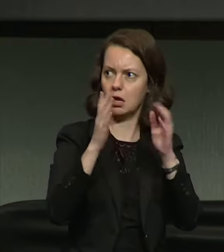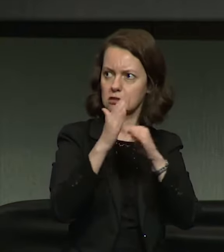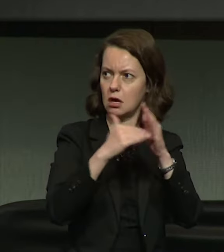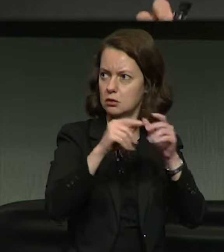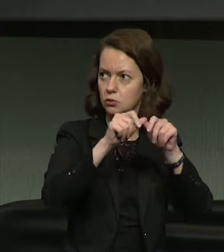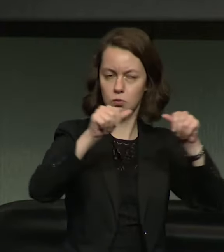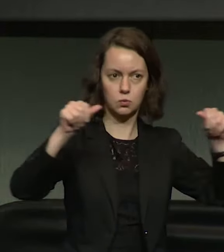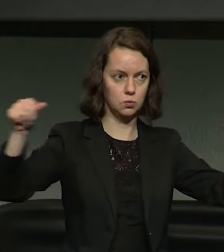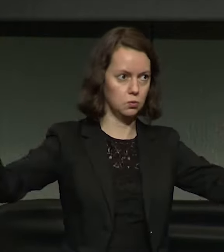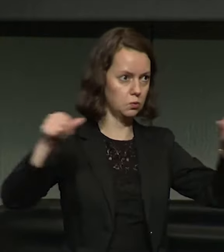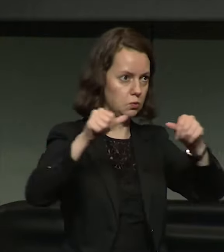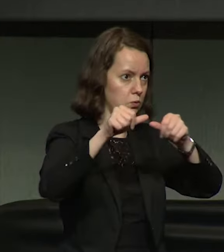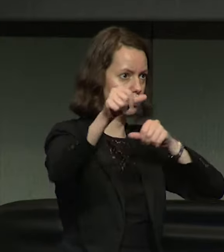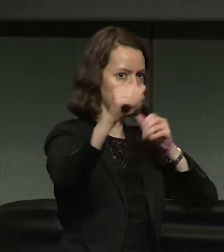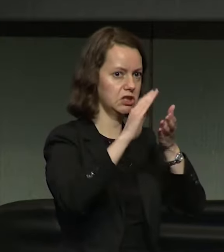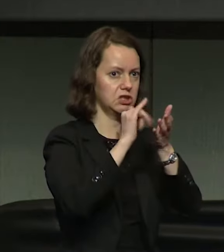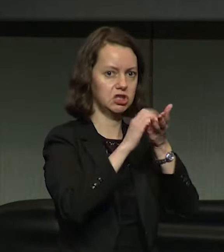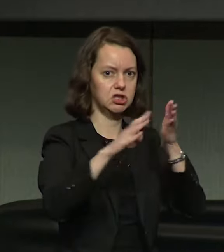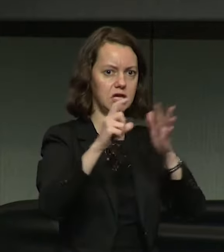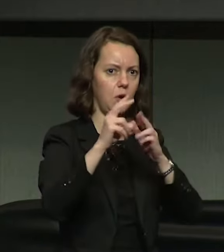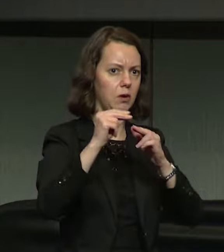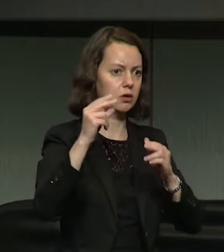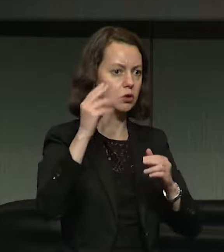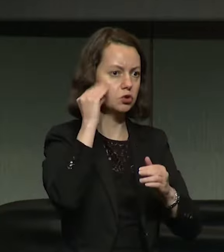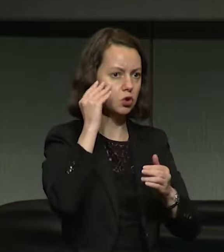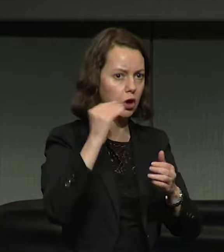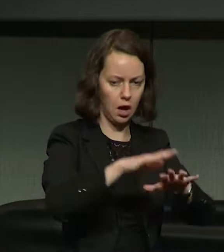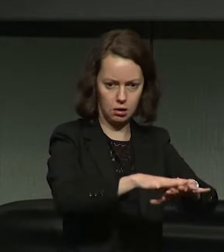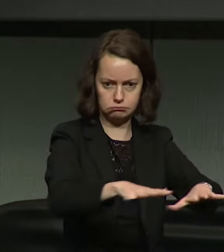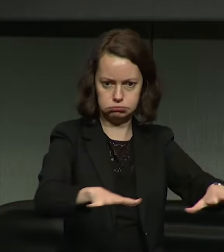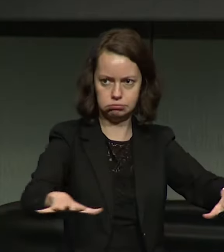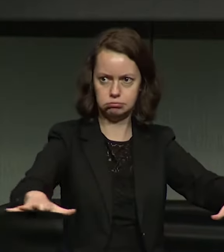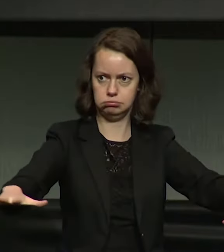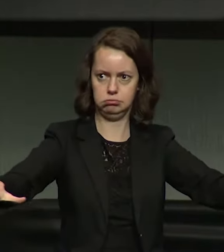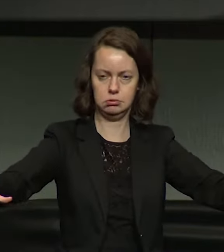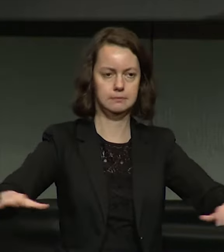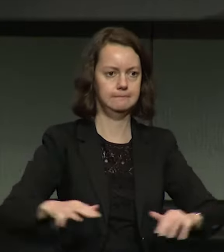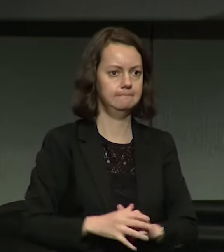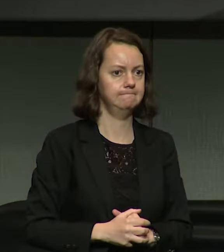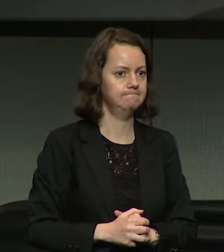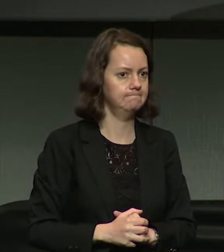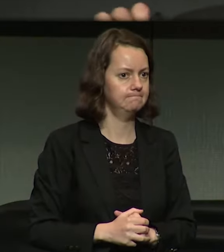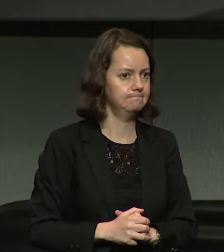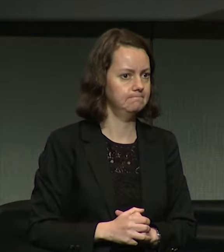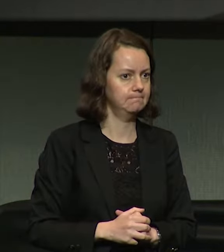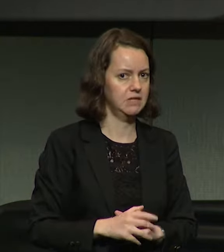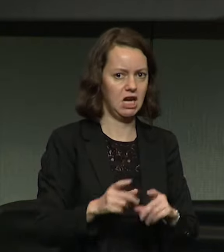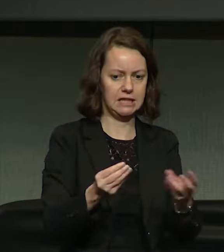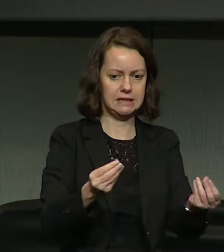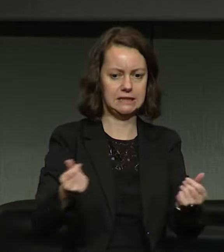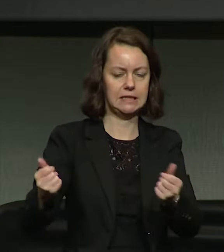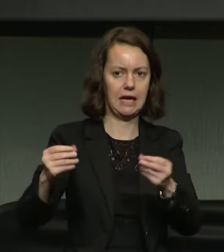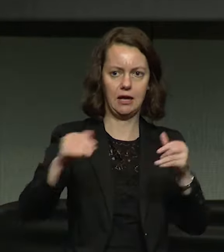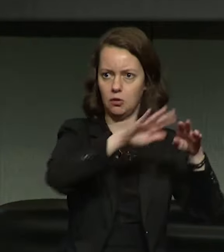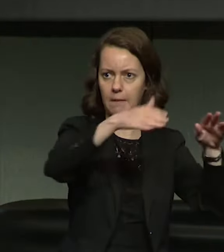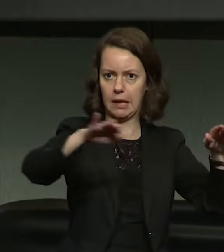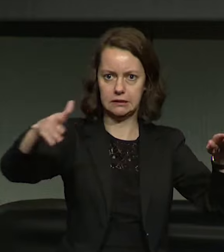bigger, where they would just plonk the sugar on the ground. And it was like sand dunes, and so we